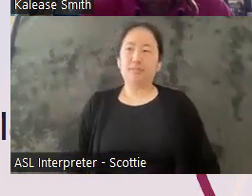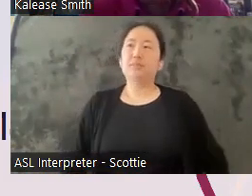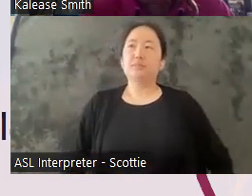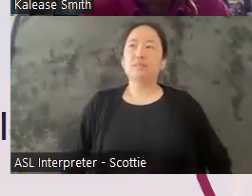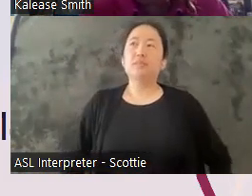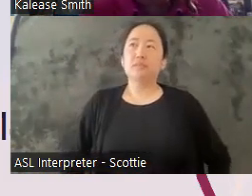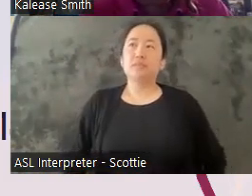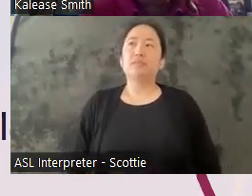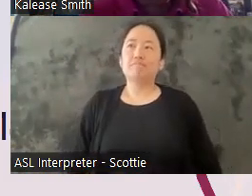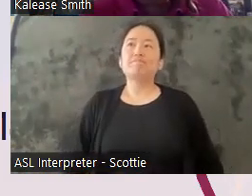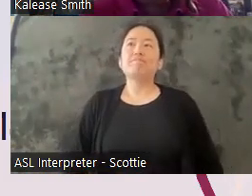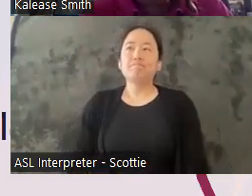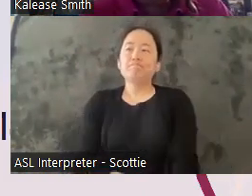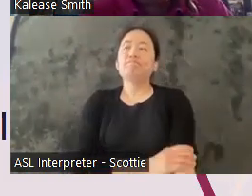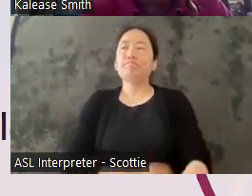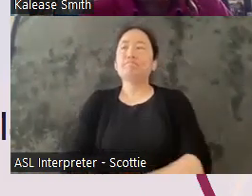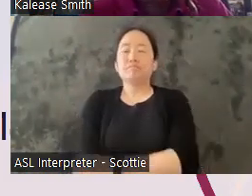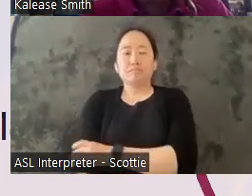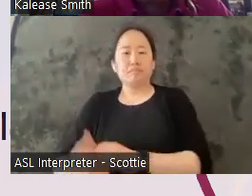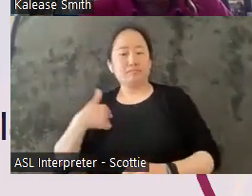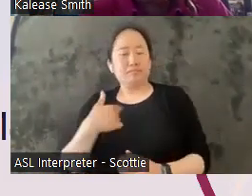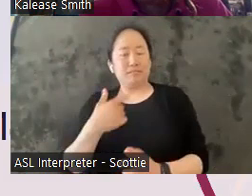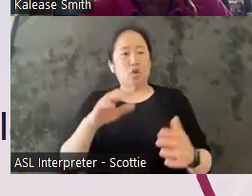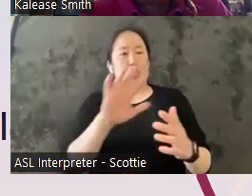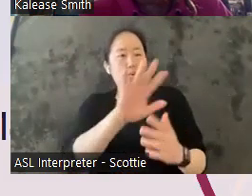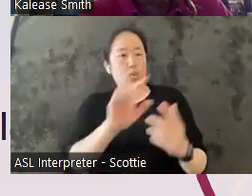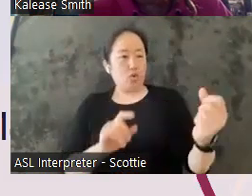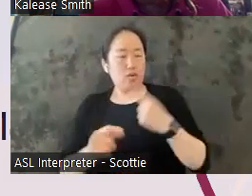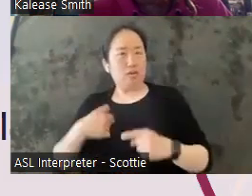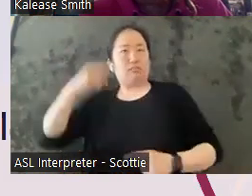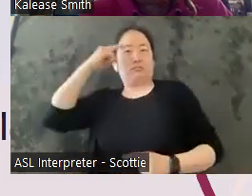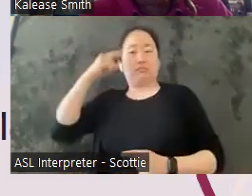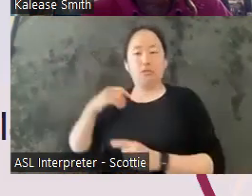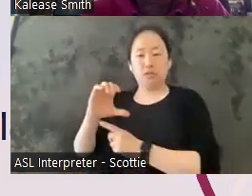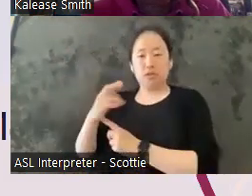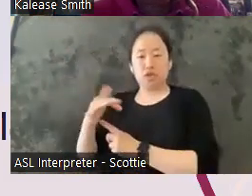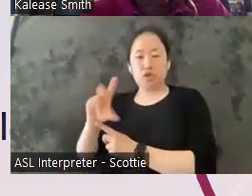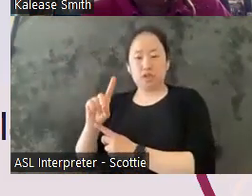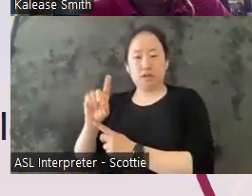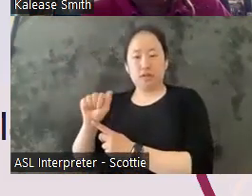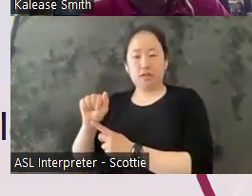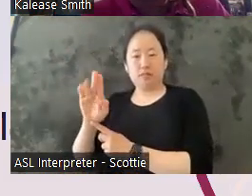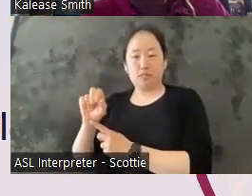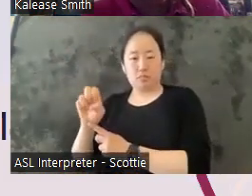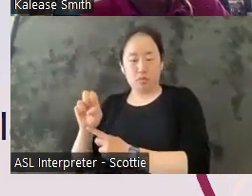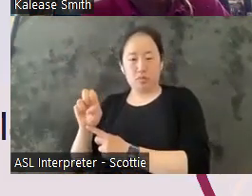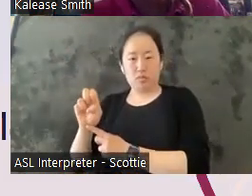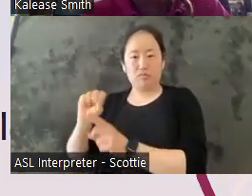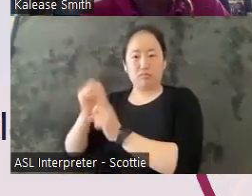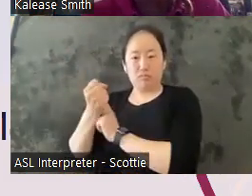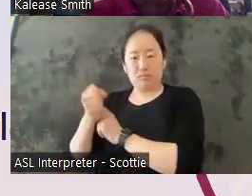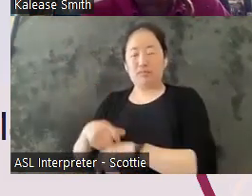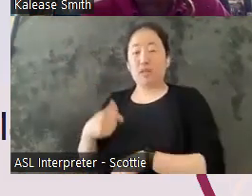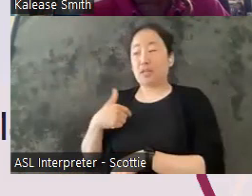that reminds me of like child abuse cases. We leave our kids with family members and good friends, individuals we